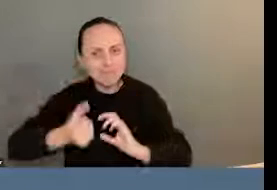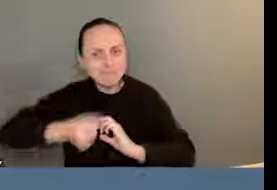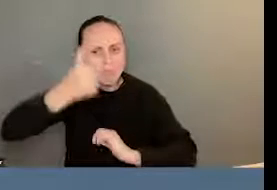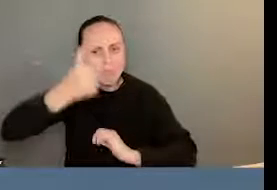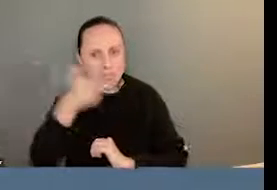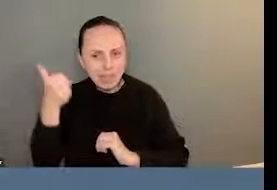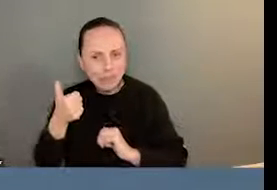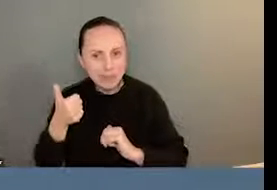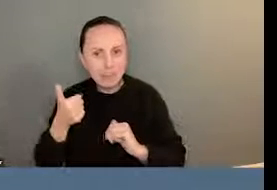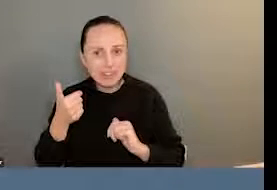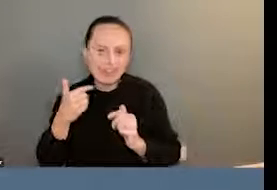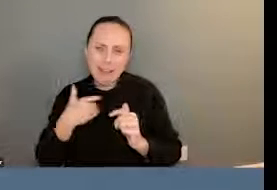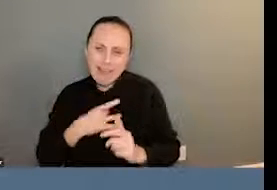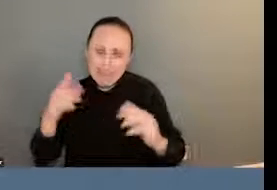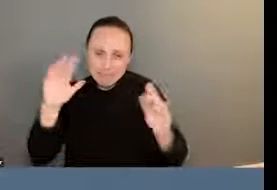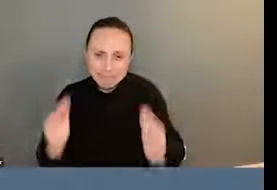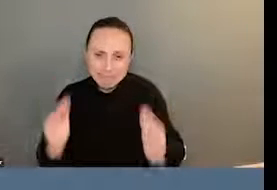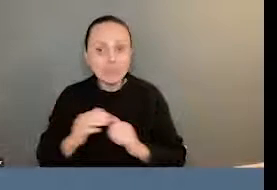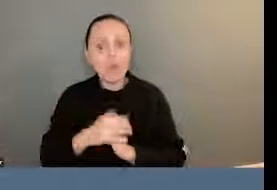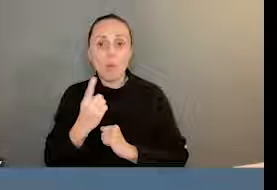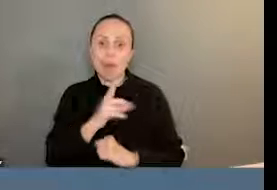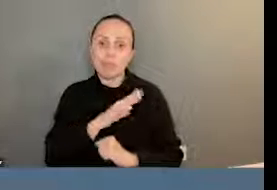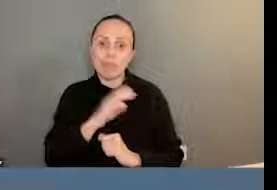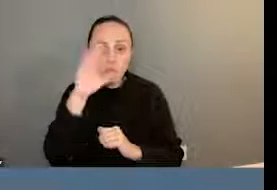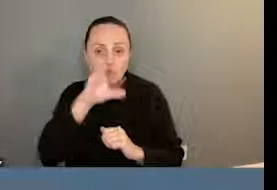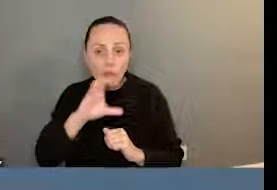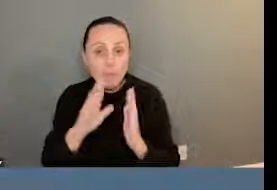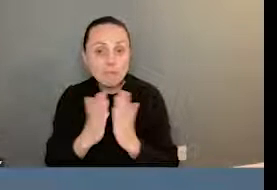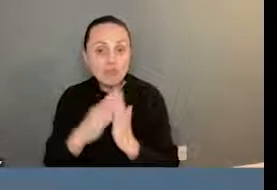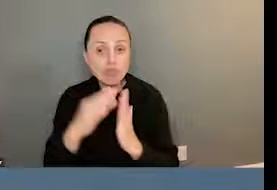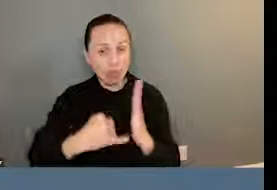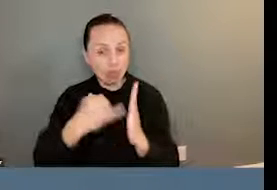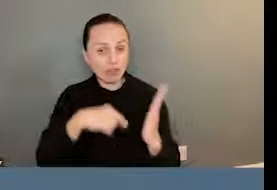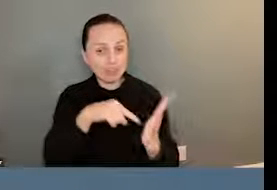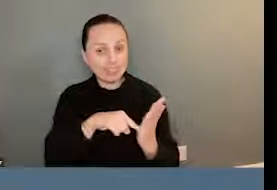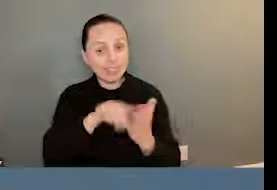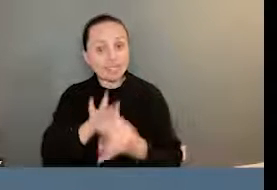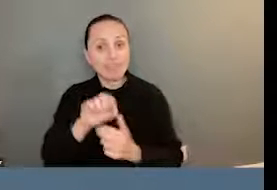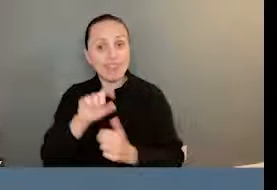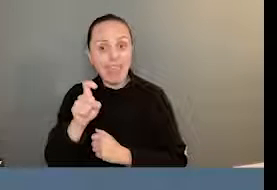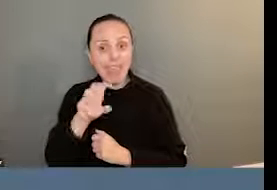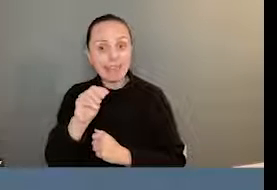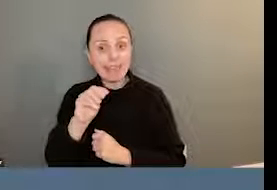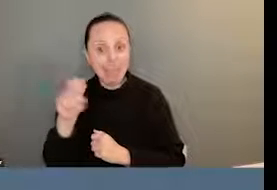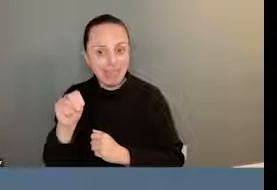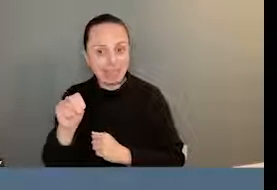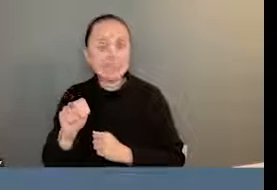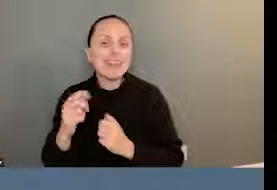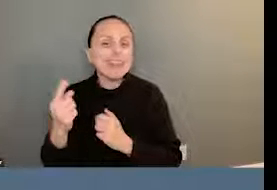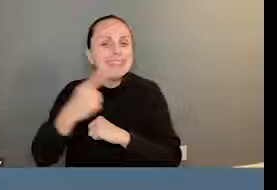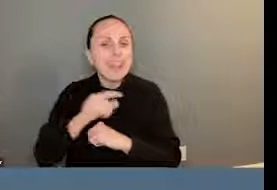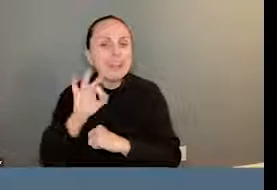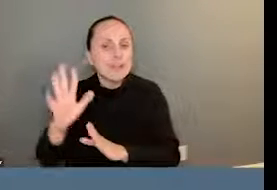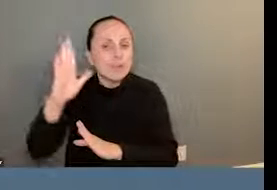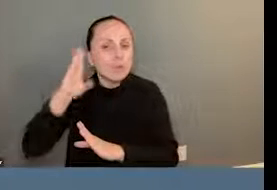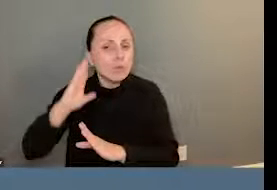understand. There was this extraordinary comic book arc around X-Men and Days of Future Past, and this